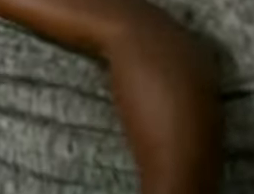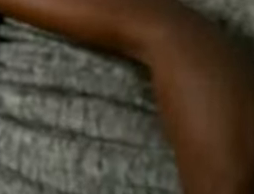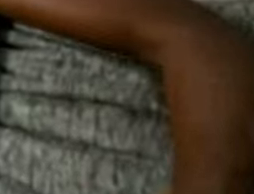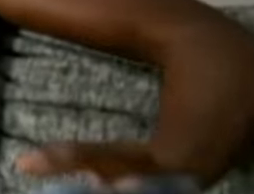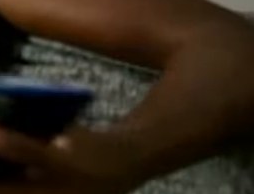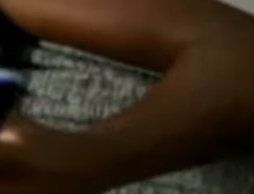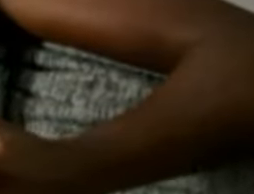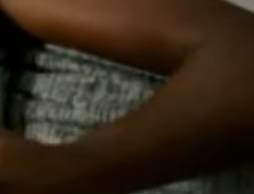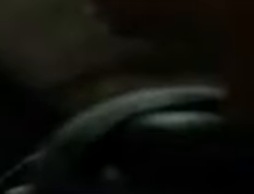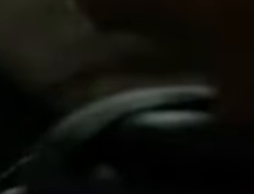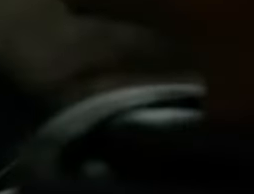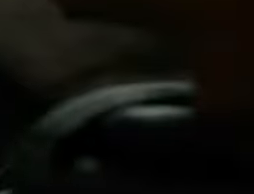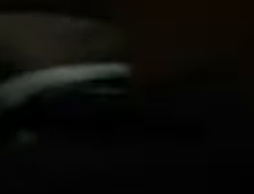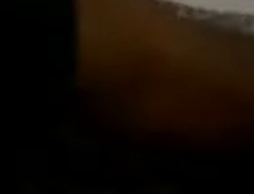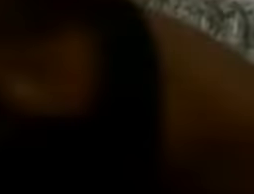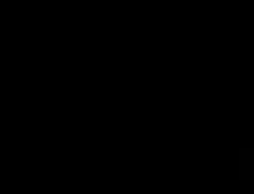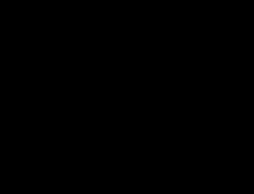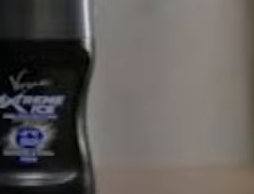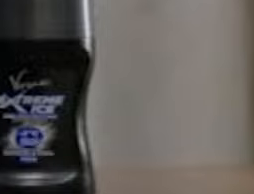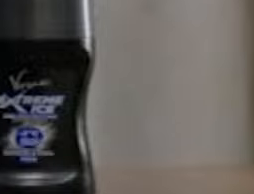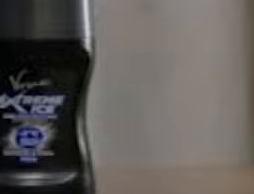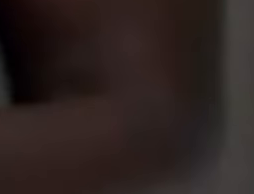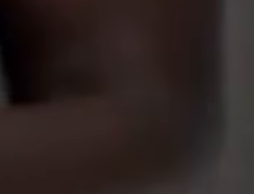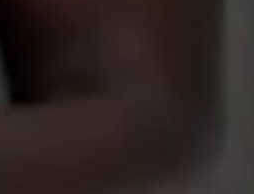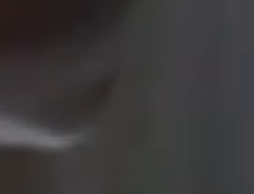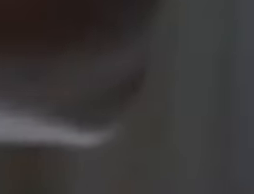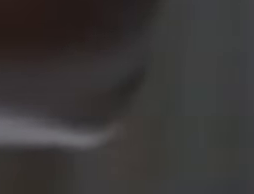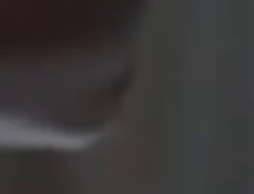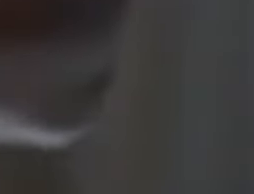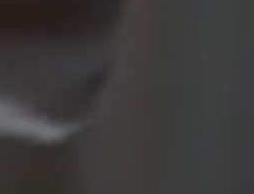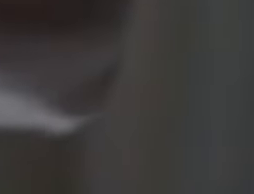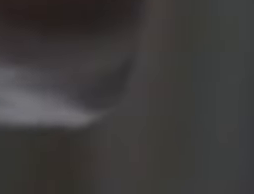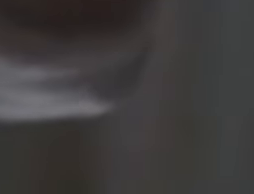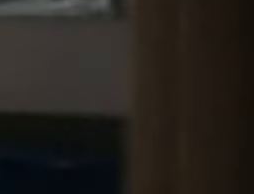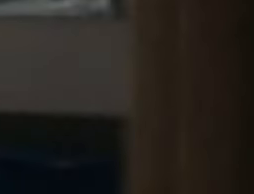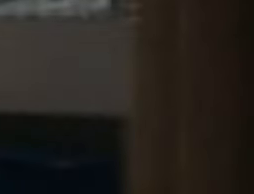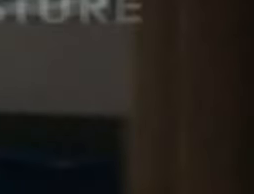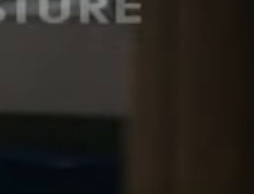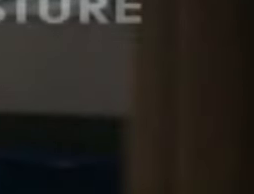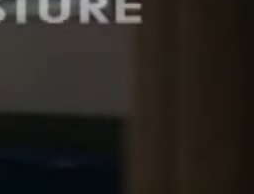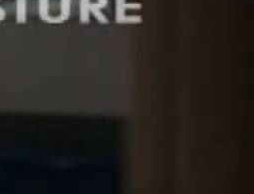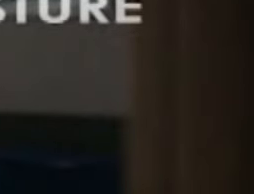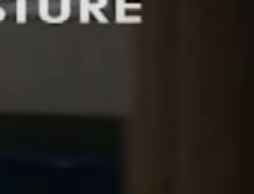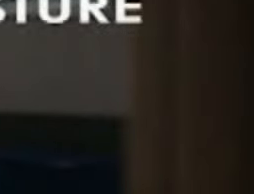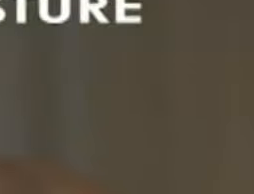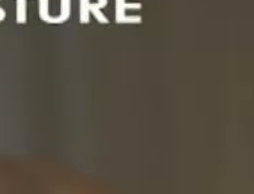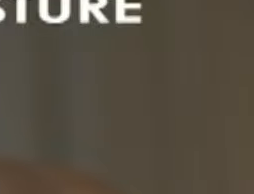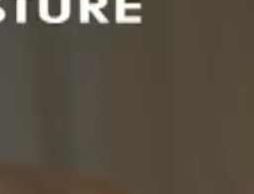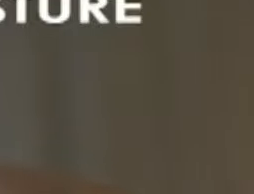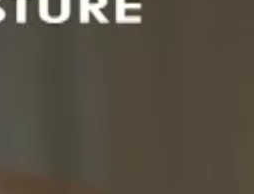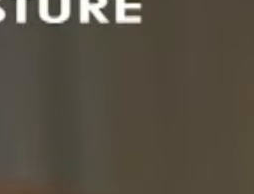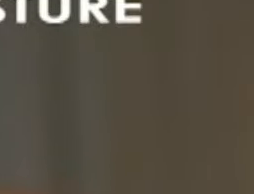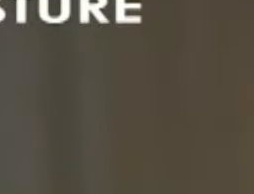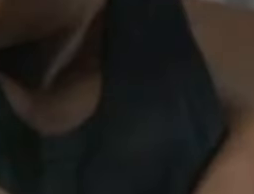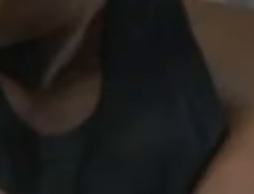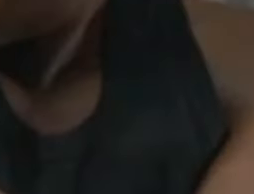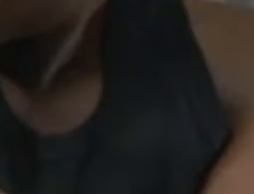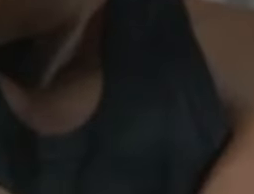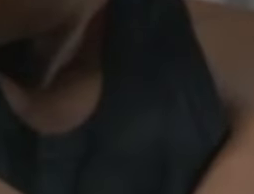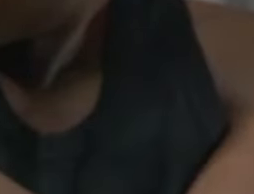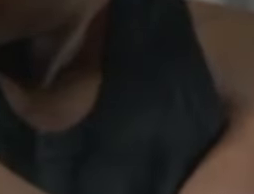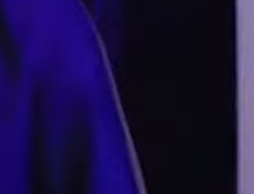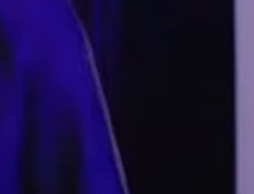Formi kijipa, mimi nani. Now it's time to get extreme ice fresh. Ukiwa fresh all day, una